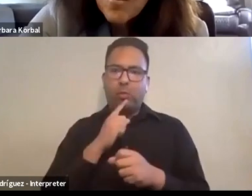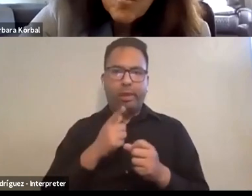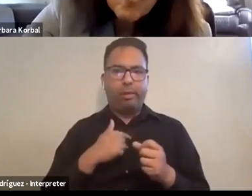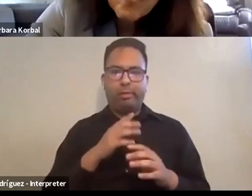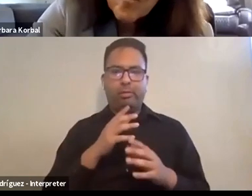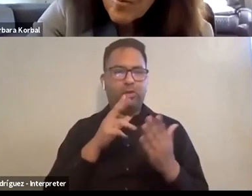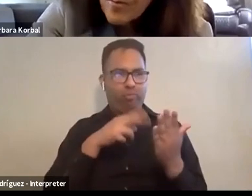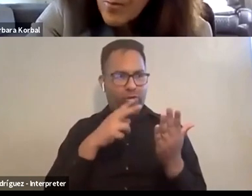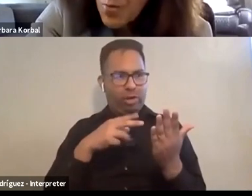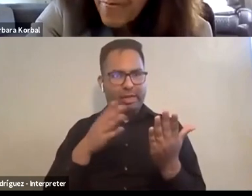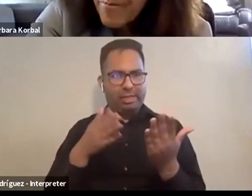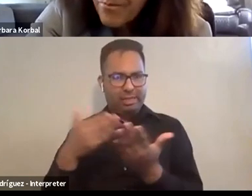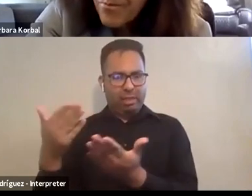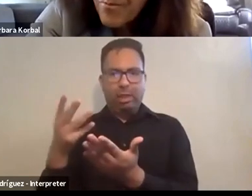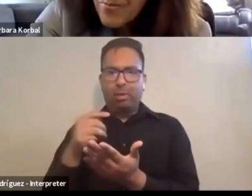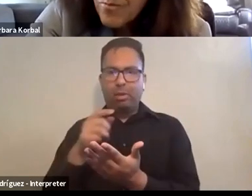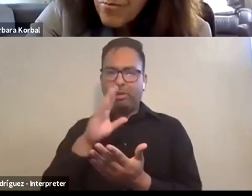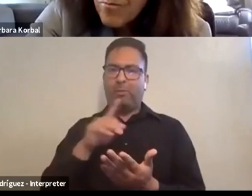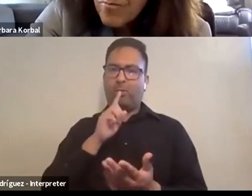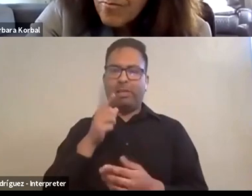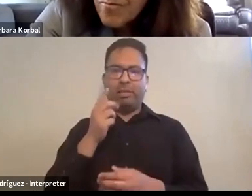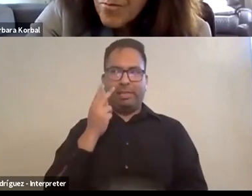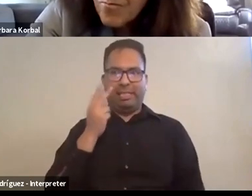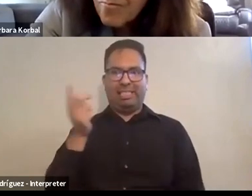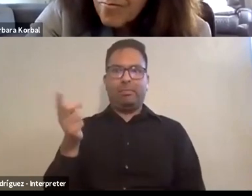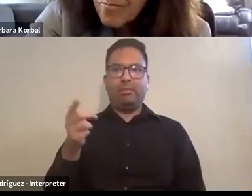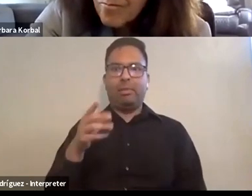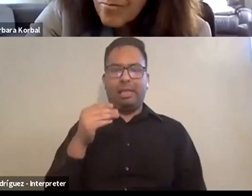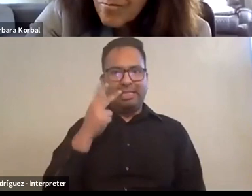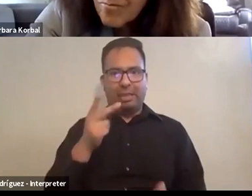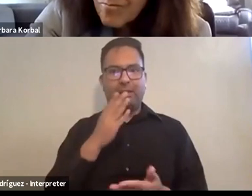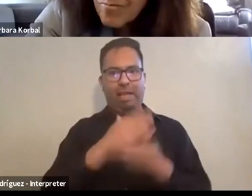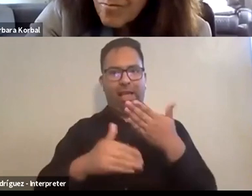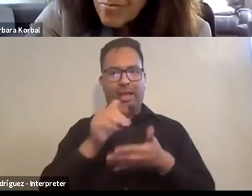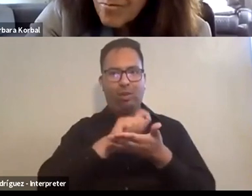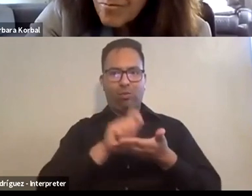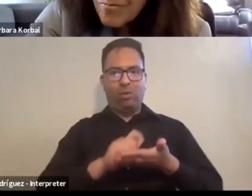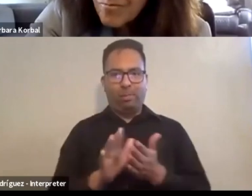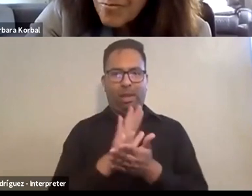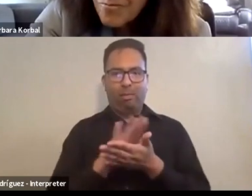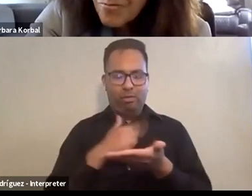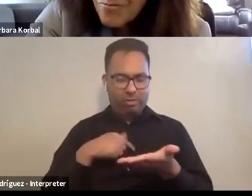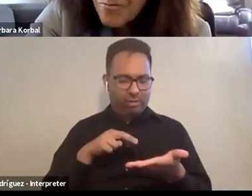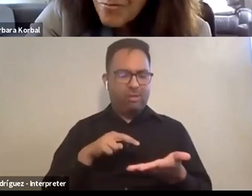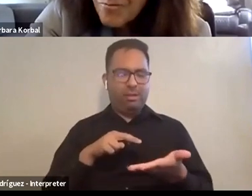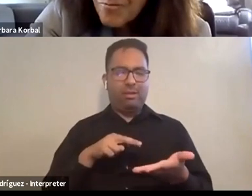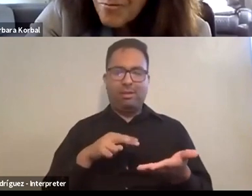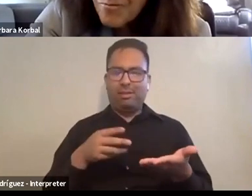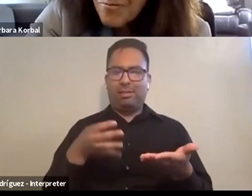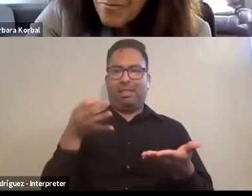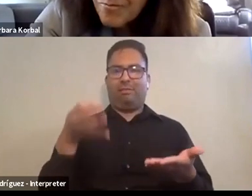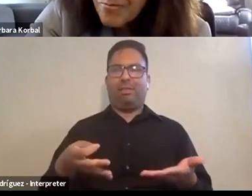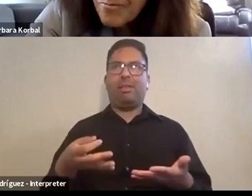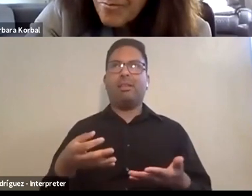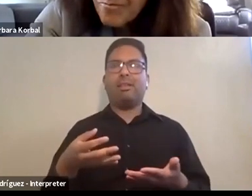really to actually feel and see the handwritten, you know, papers from this correspondence definitely